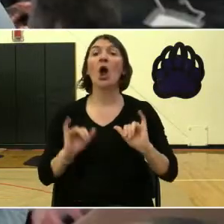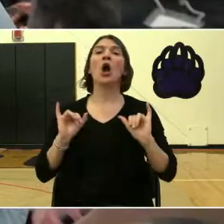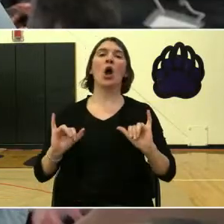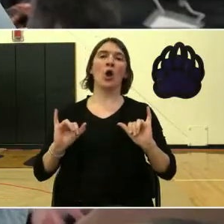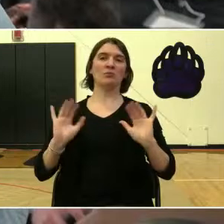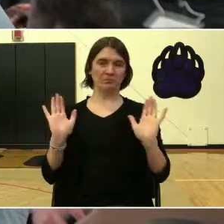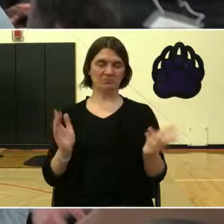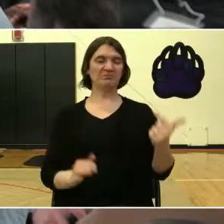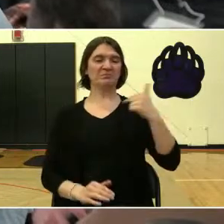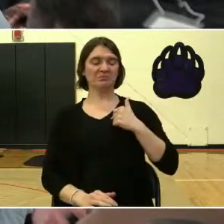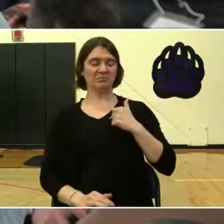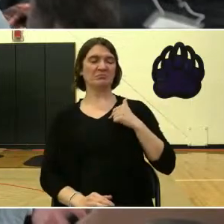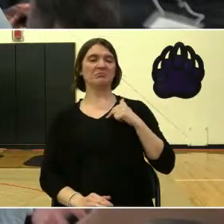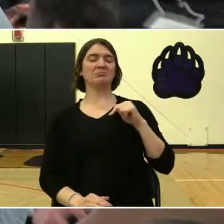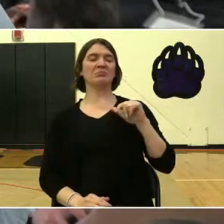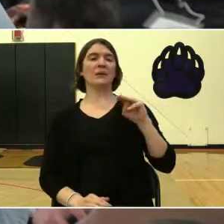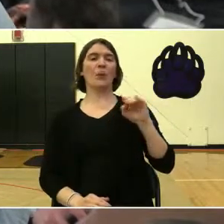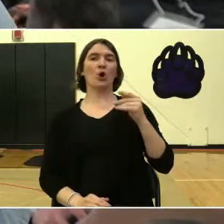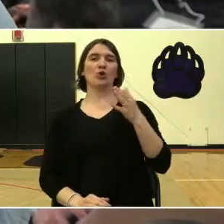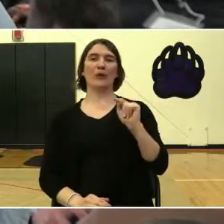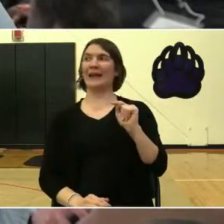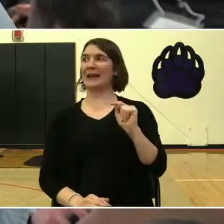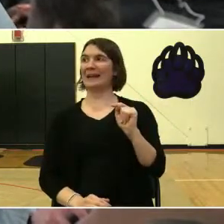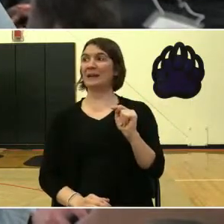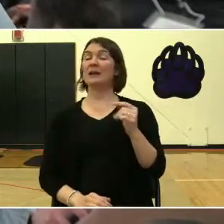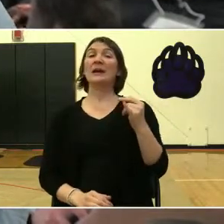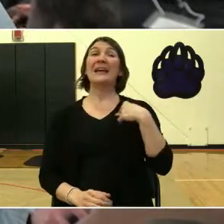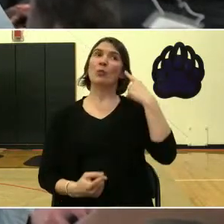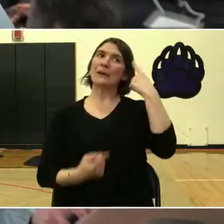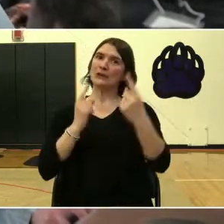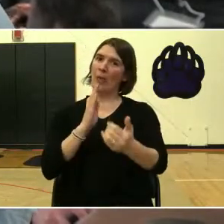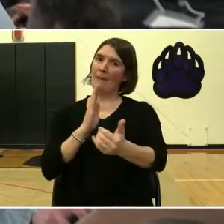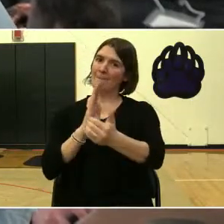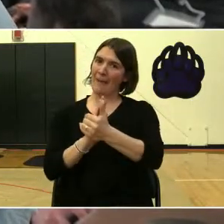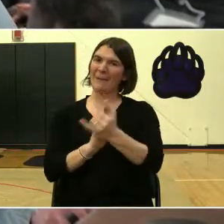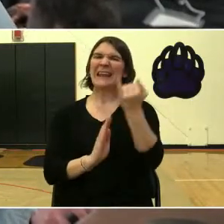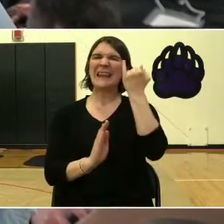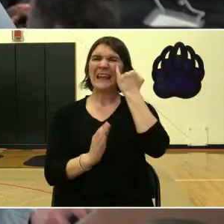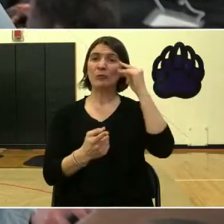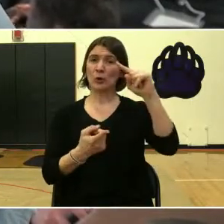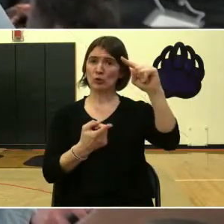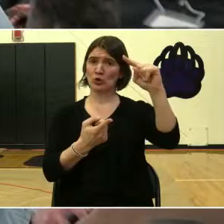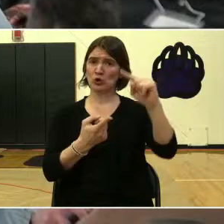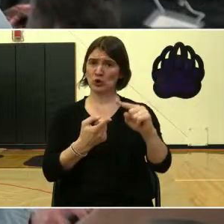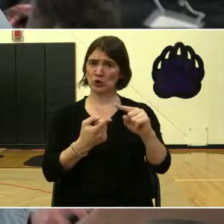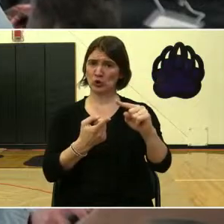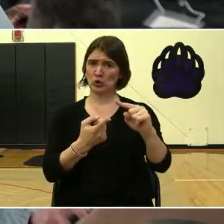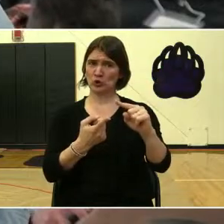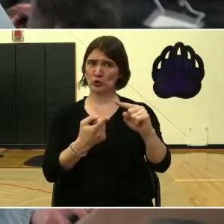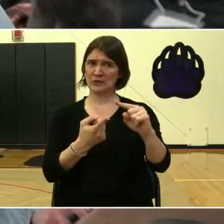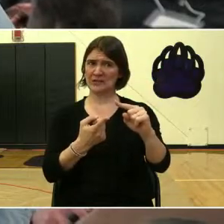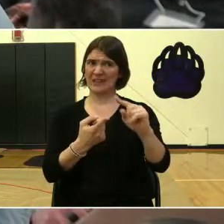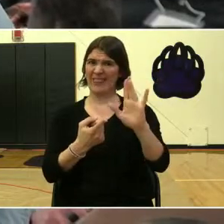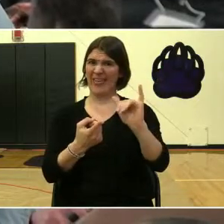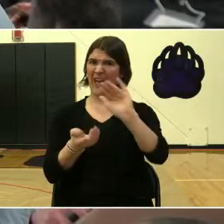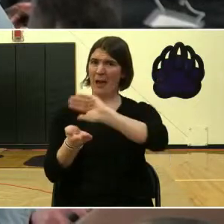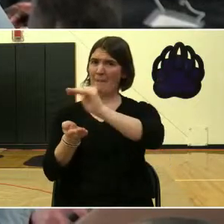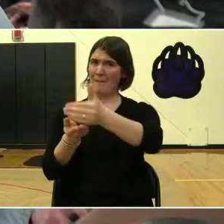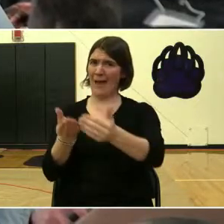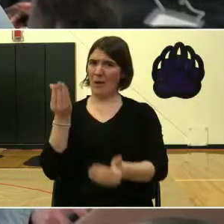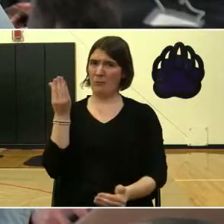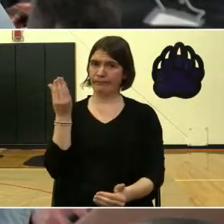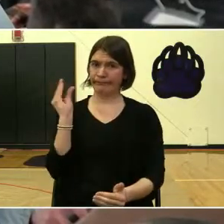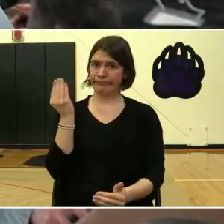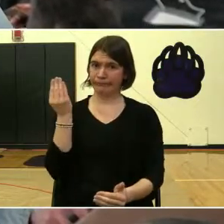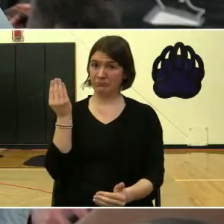so um in just considering this amendment if you reduce the um this unassigned fund balance